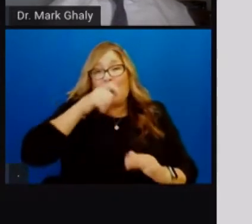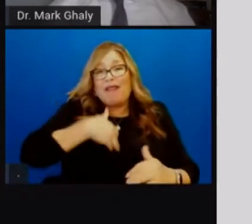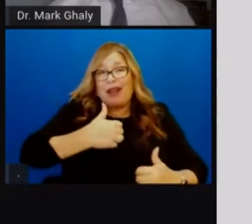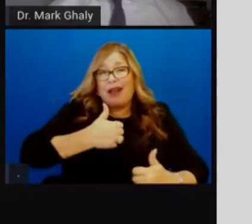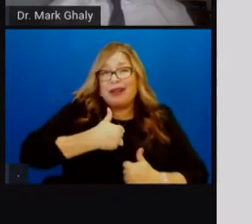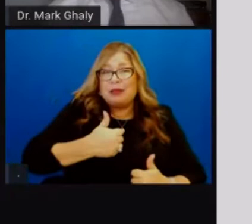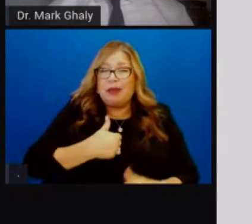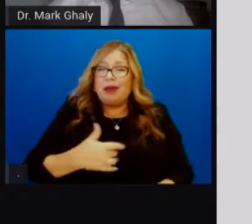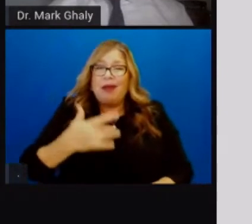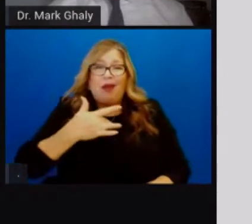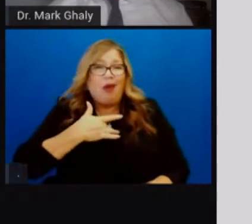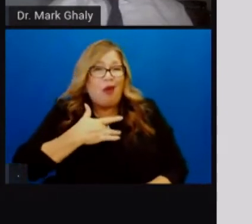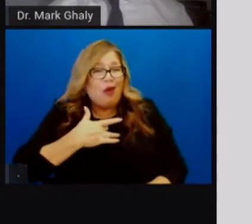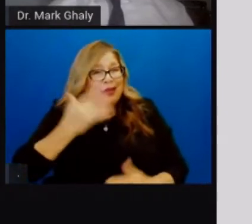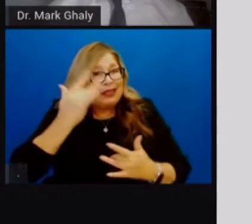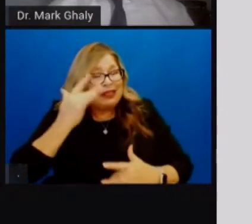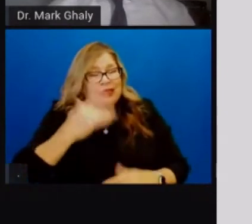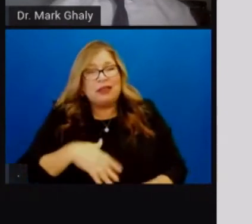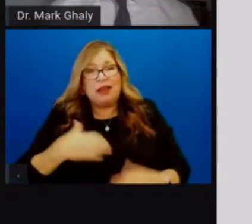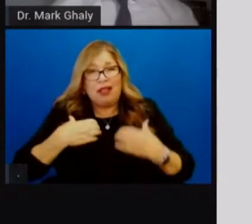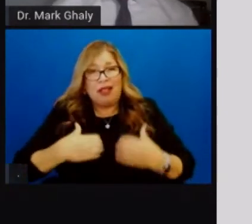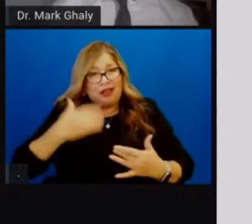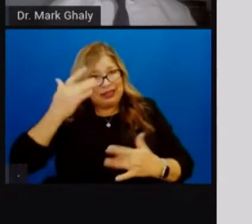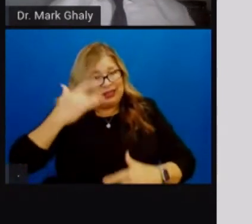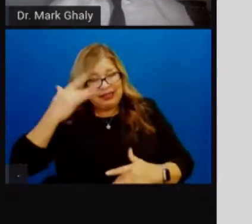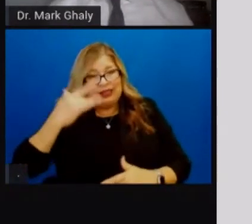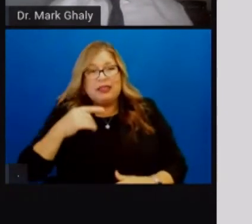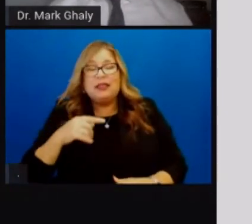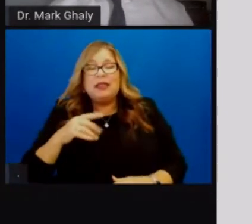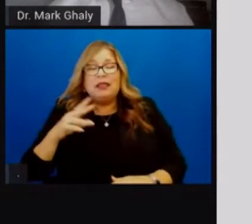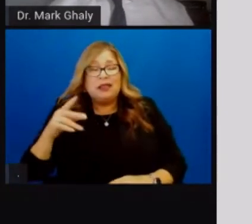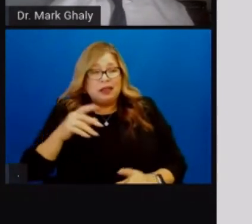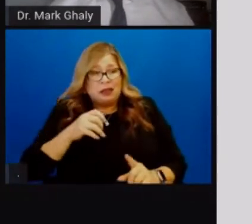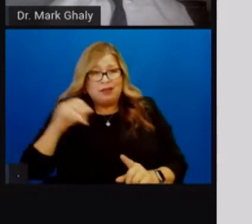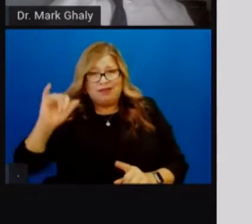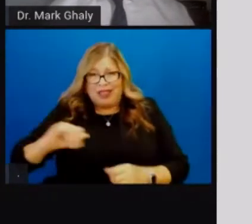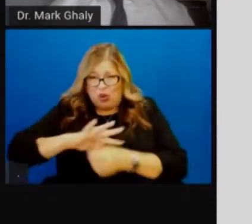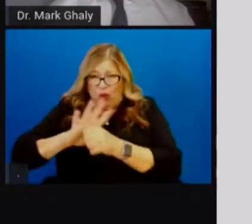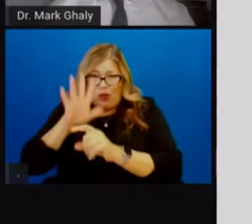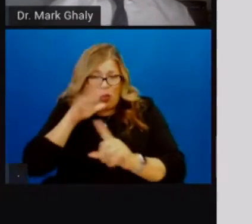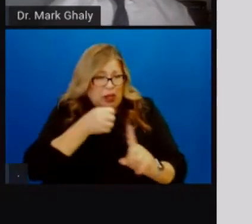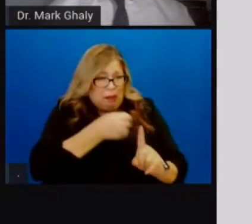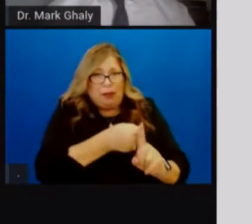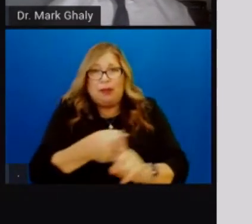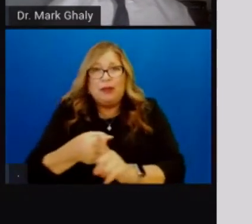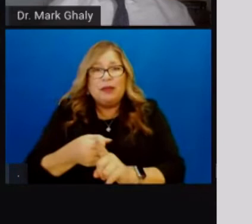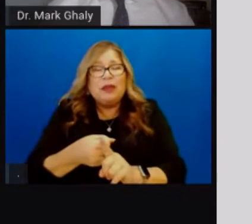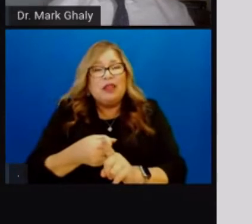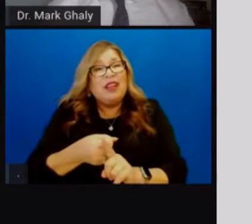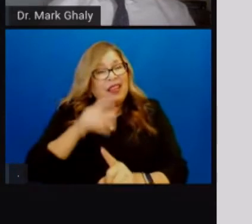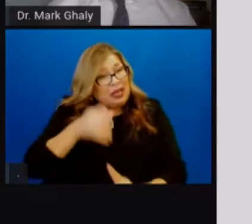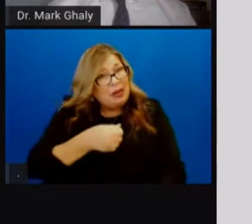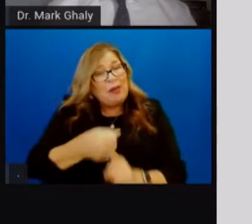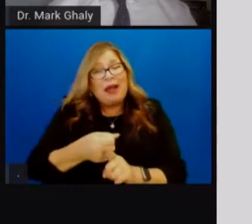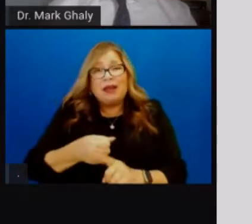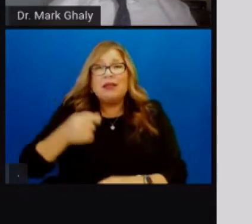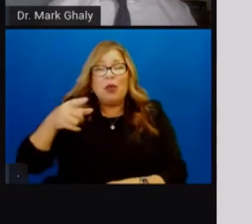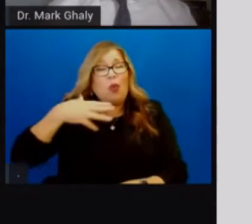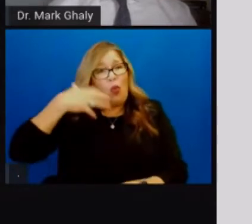of which, sure, you see more of those conditions in older Californians, but young Californians are still,